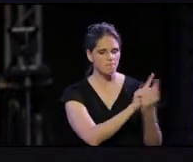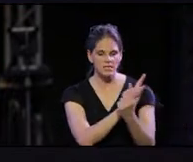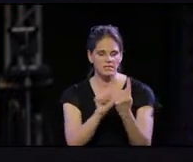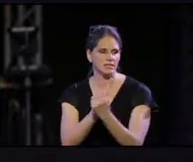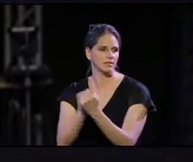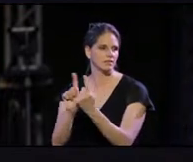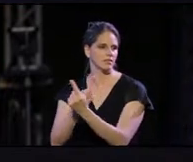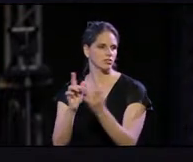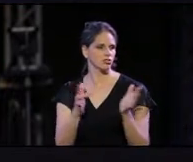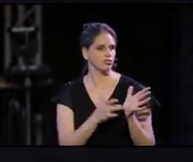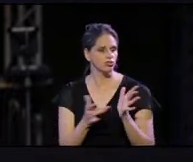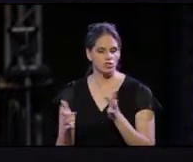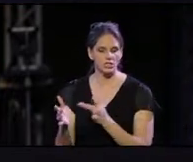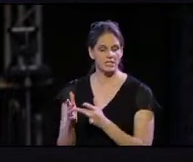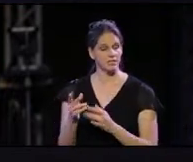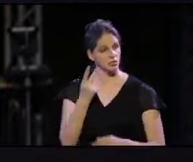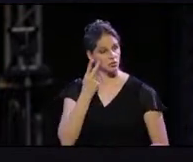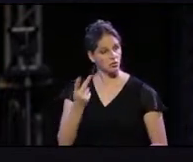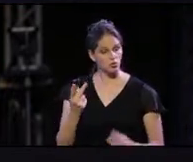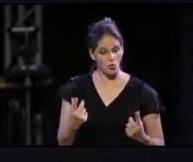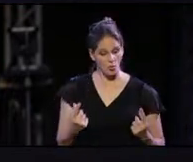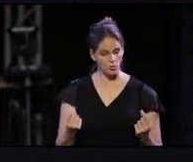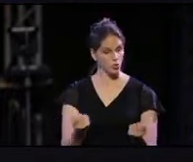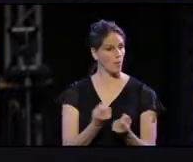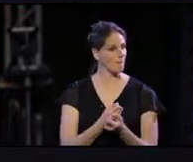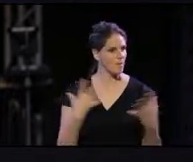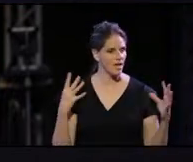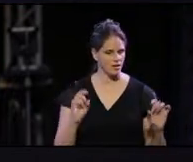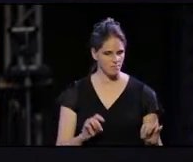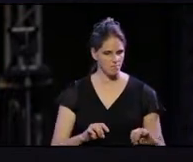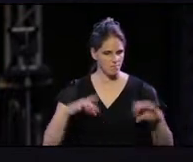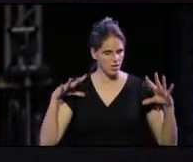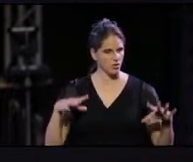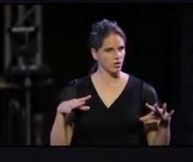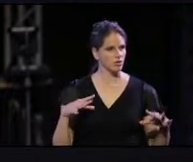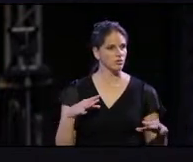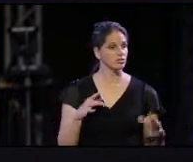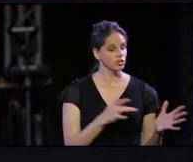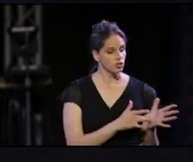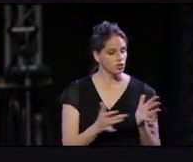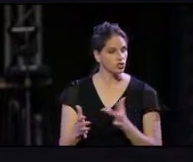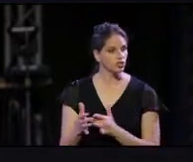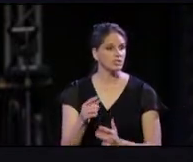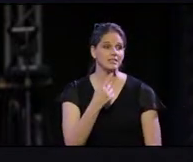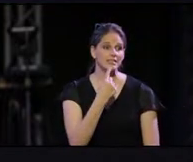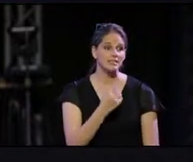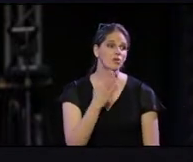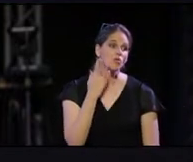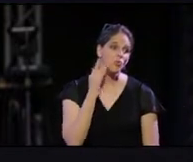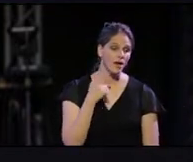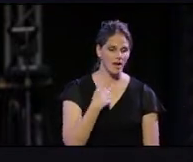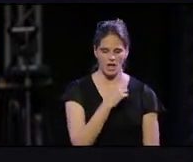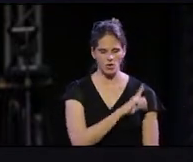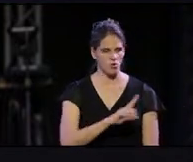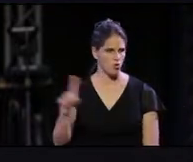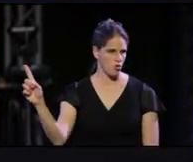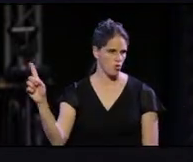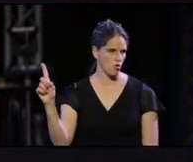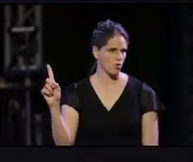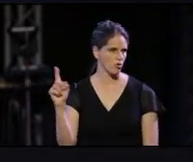he'd said to them, "Now listen, once I go, you've got to get out there and tell the story to other